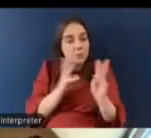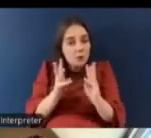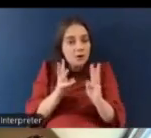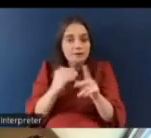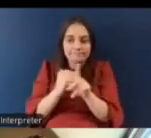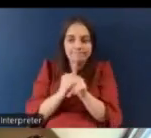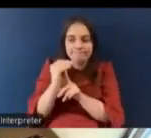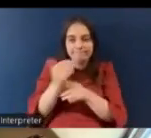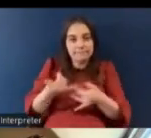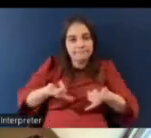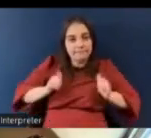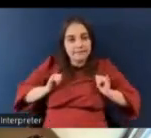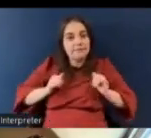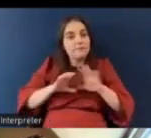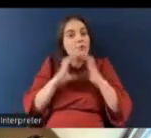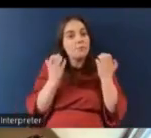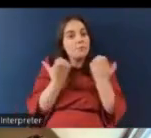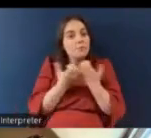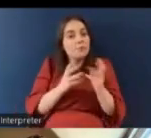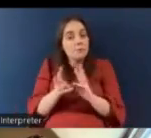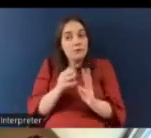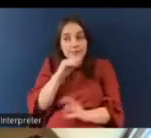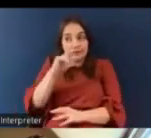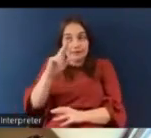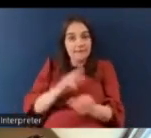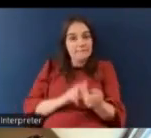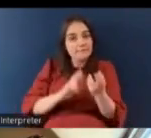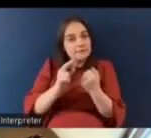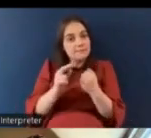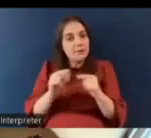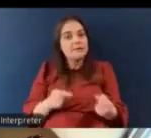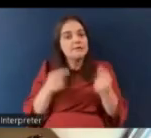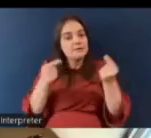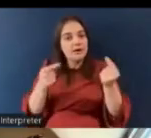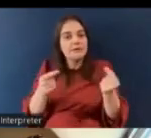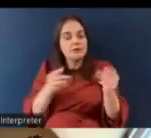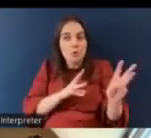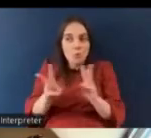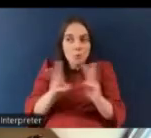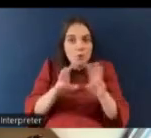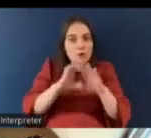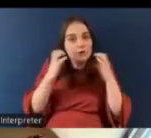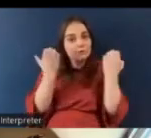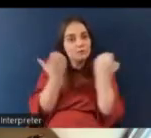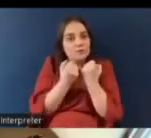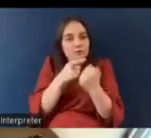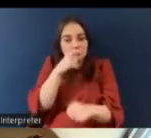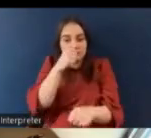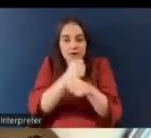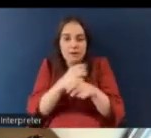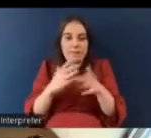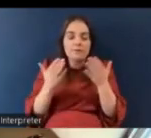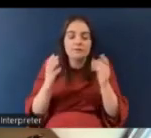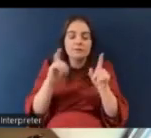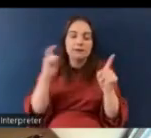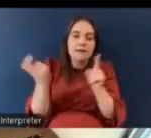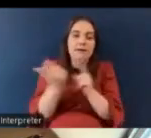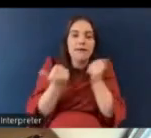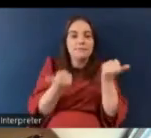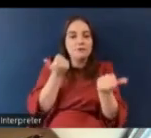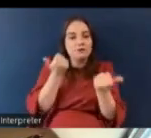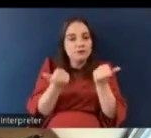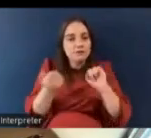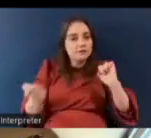of community workers to take on this issue and to work in communities on climate justice and just transition. And so